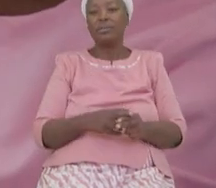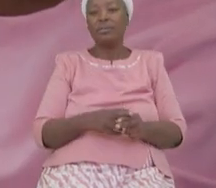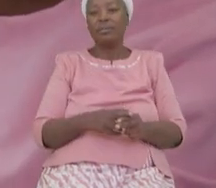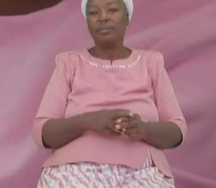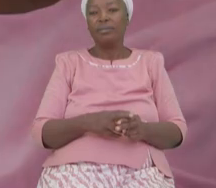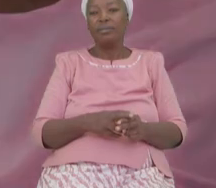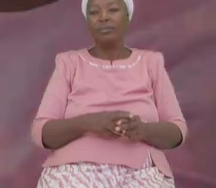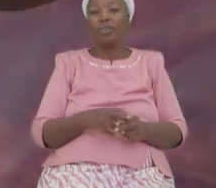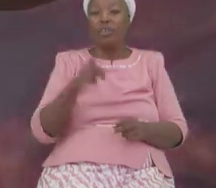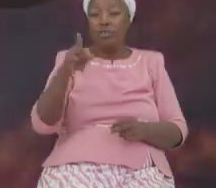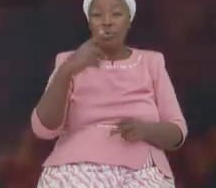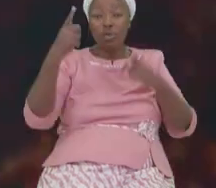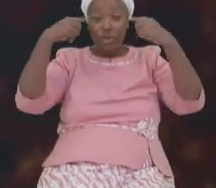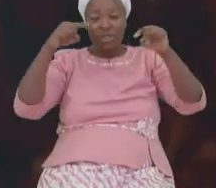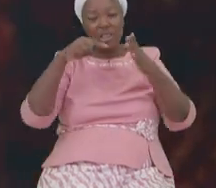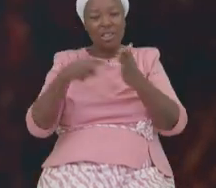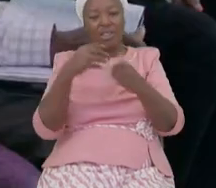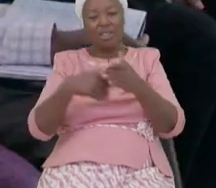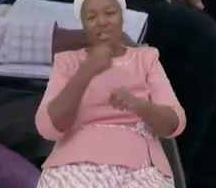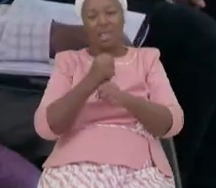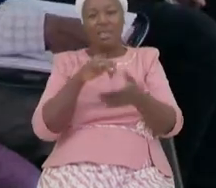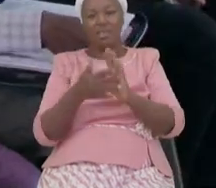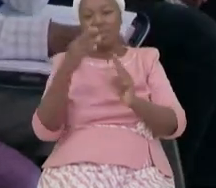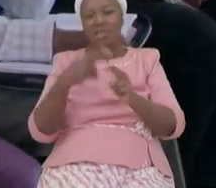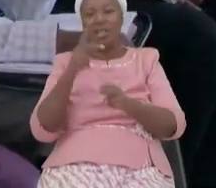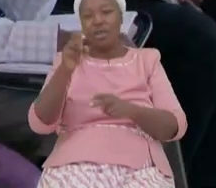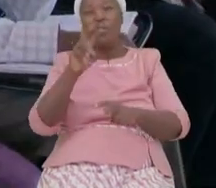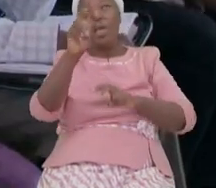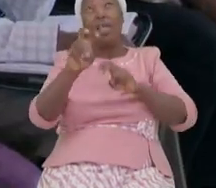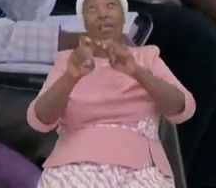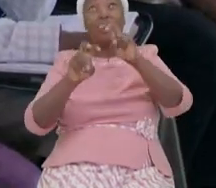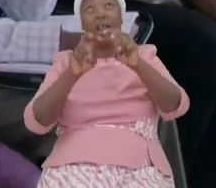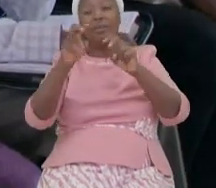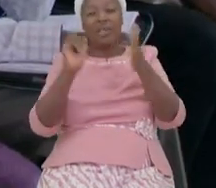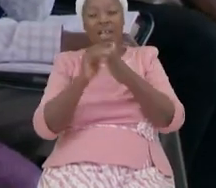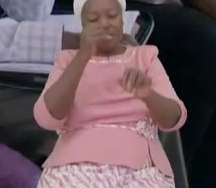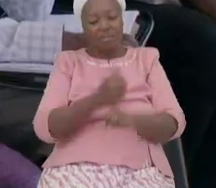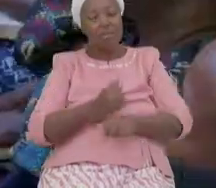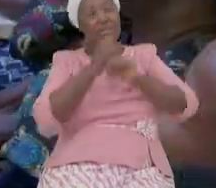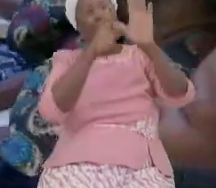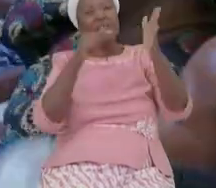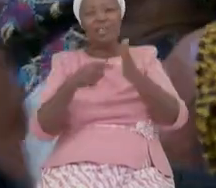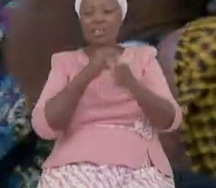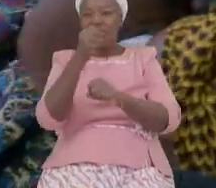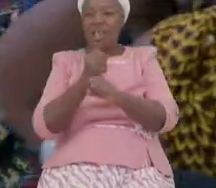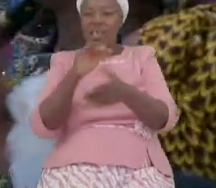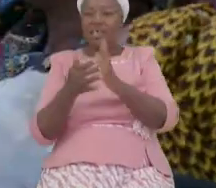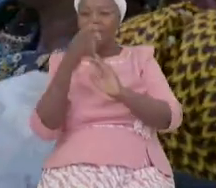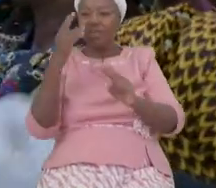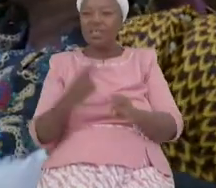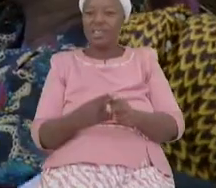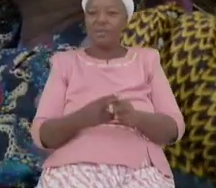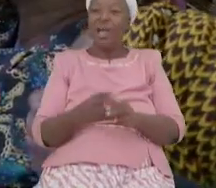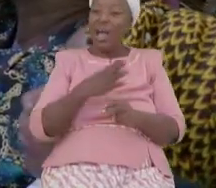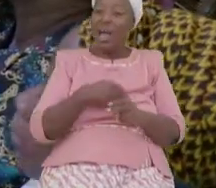Yeah. You will succeed this year. Yeah. You will climb that mountain this year.